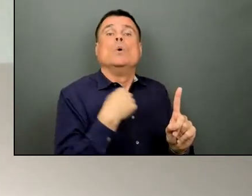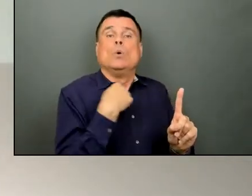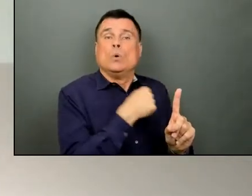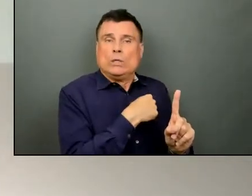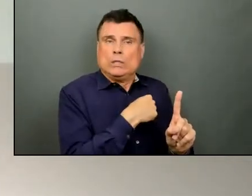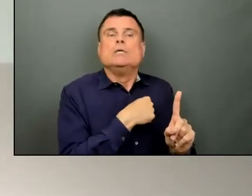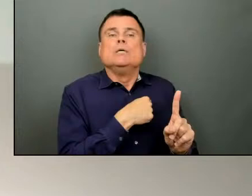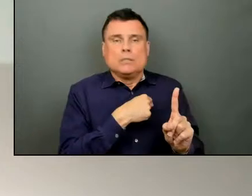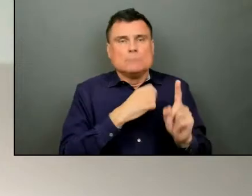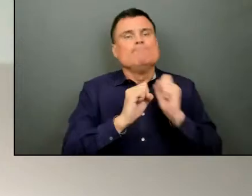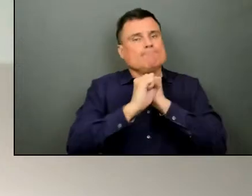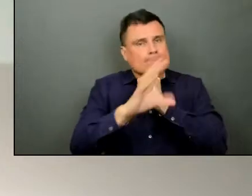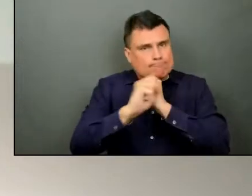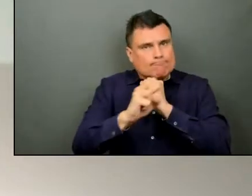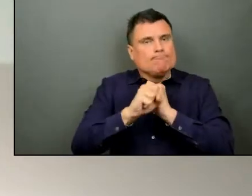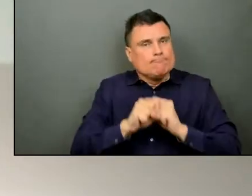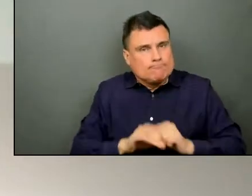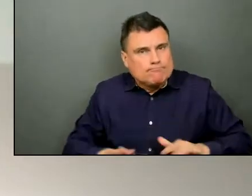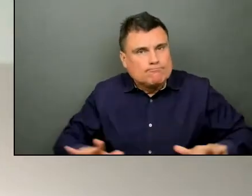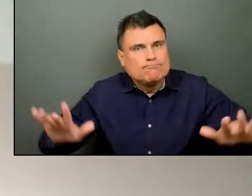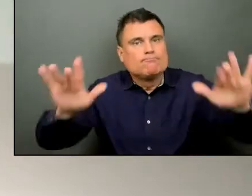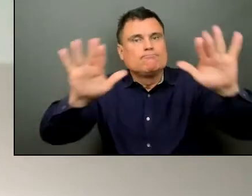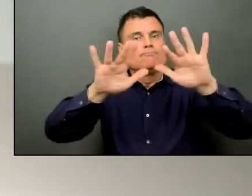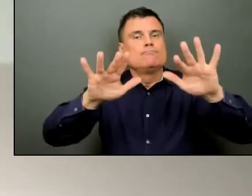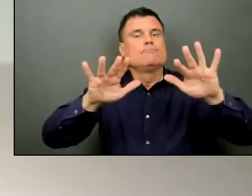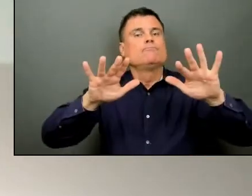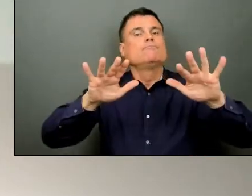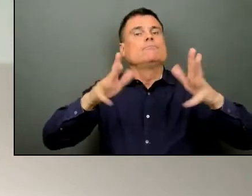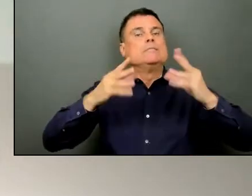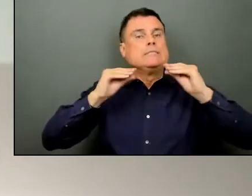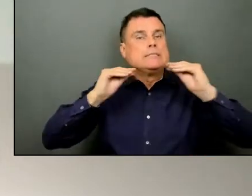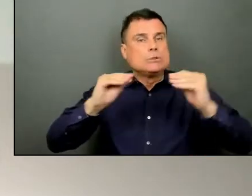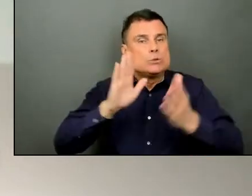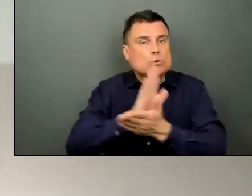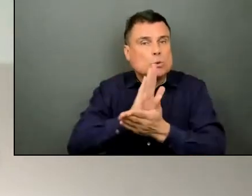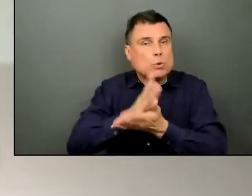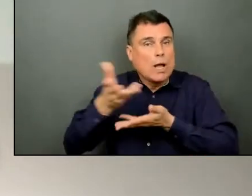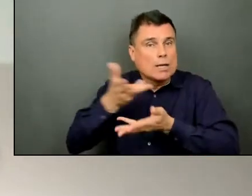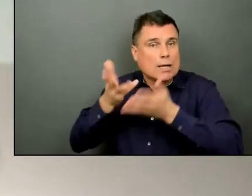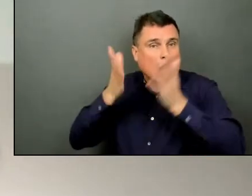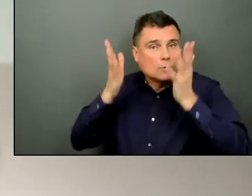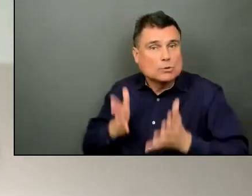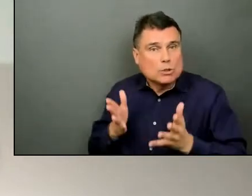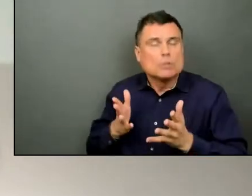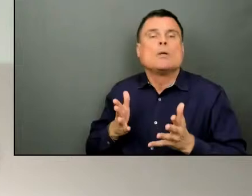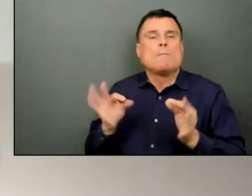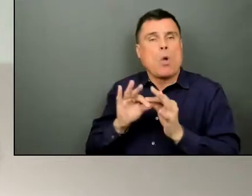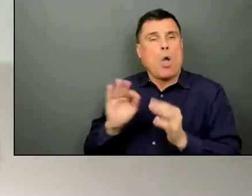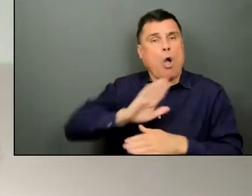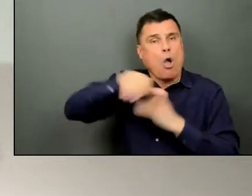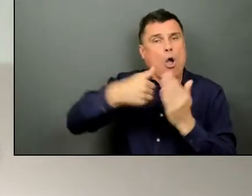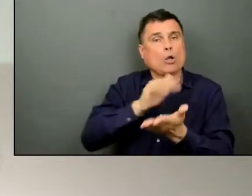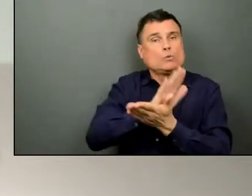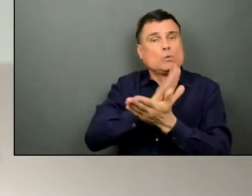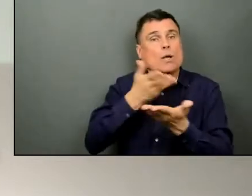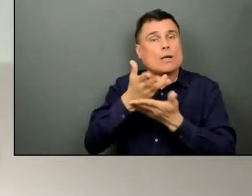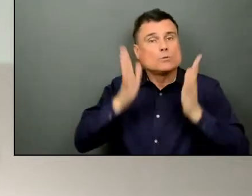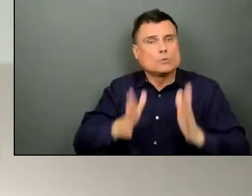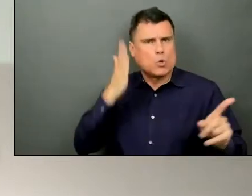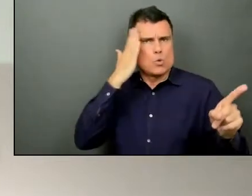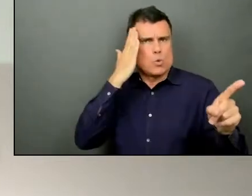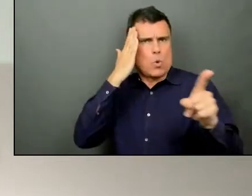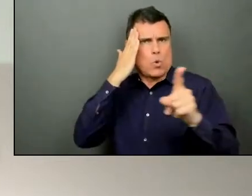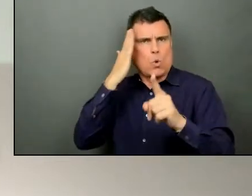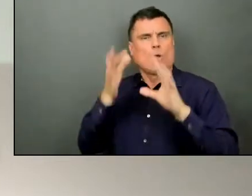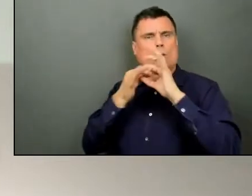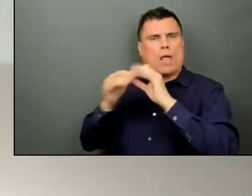Foundry. Foundry is also supported through Children's Hospital, so it's a partnership between Providence Healthcare and Children's Hospital. So